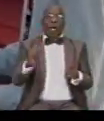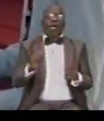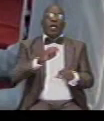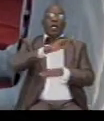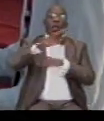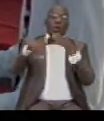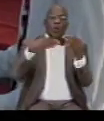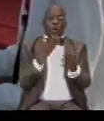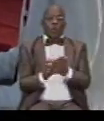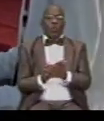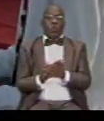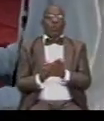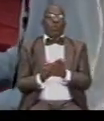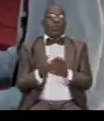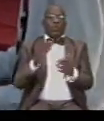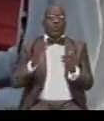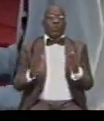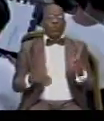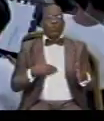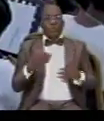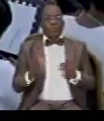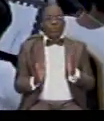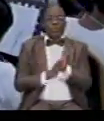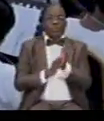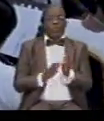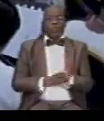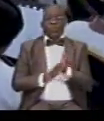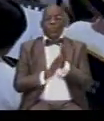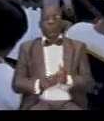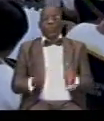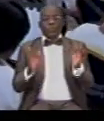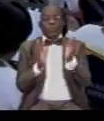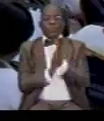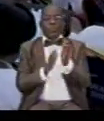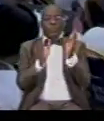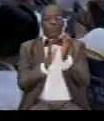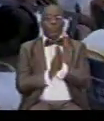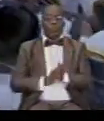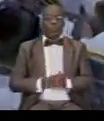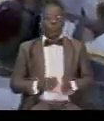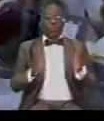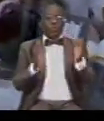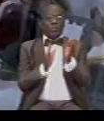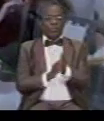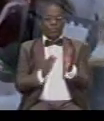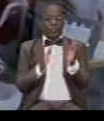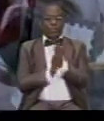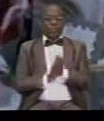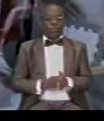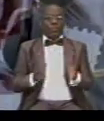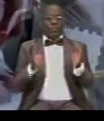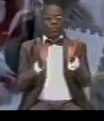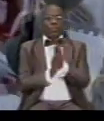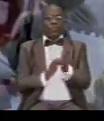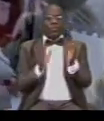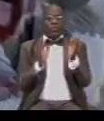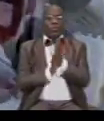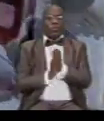over powers. You are the head over rulers. You are the